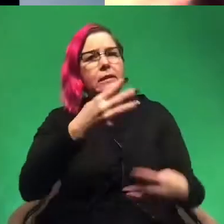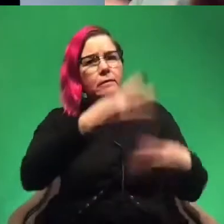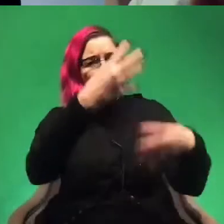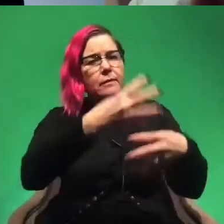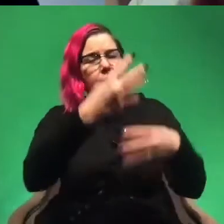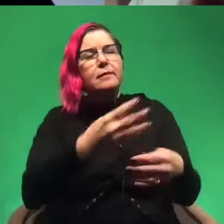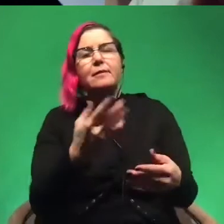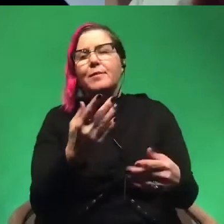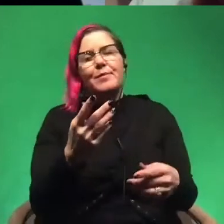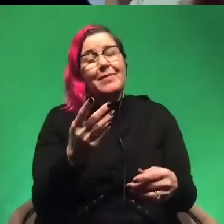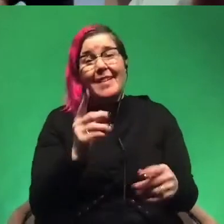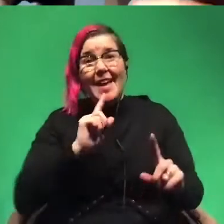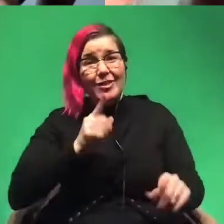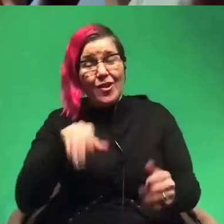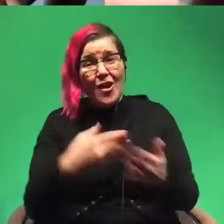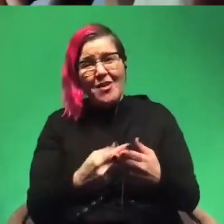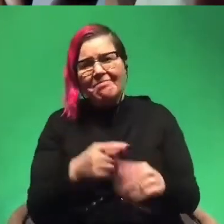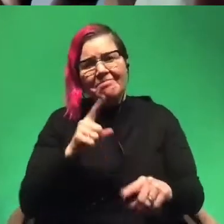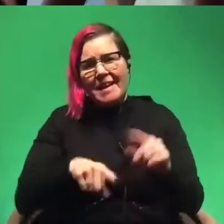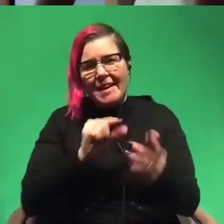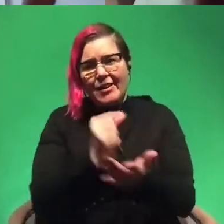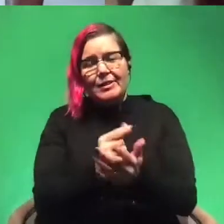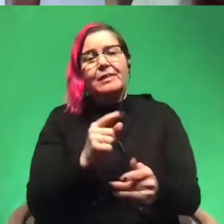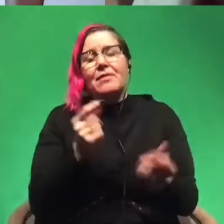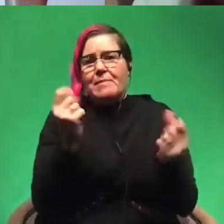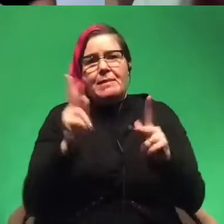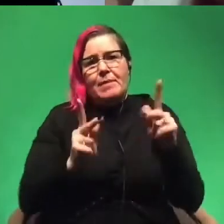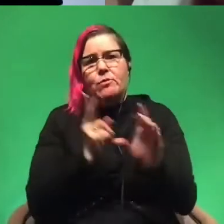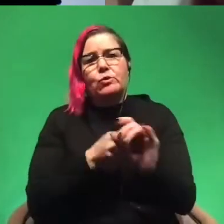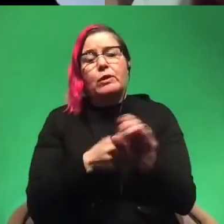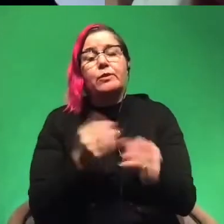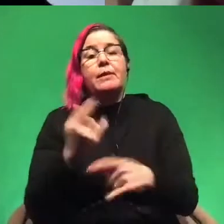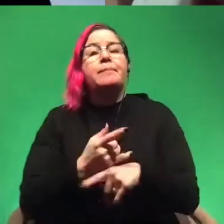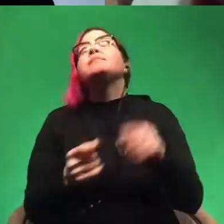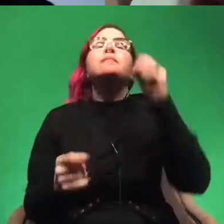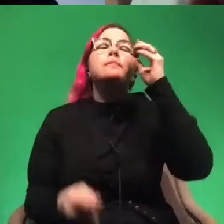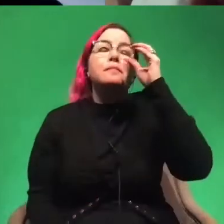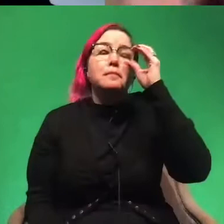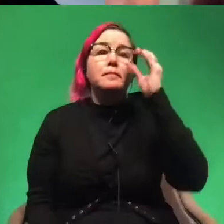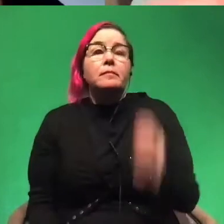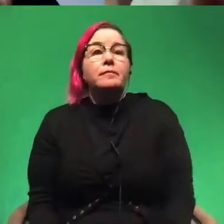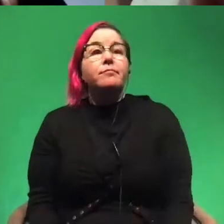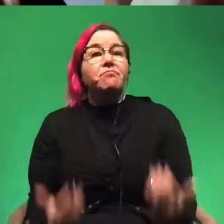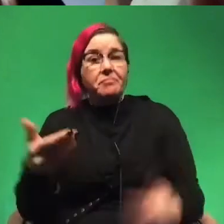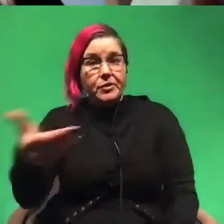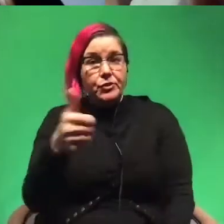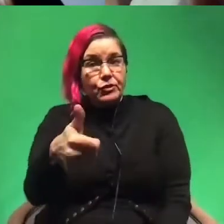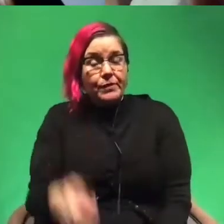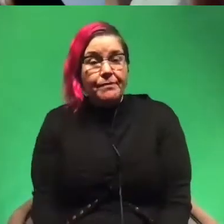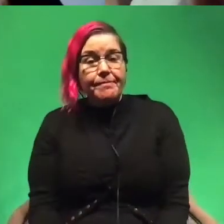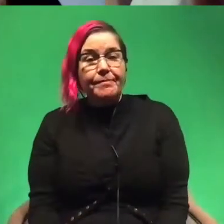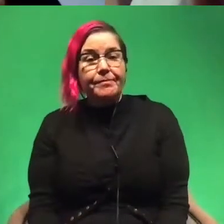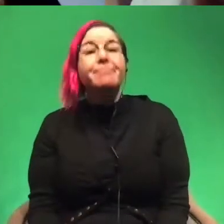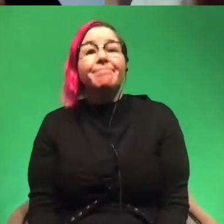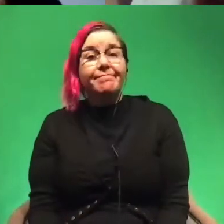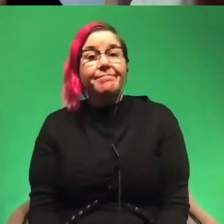won't get to everyone's questions today just because there are so many folks here. So yeah, you wanna introduce yourself?